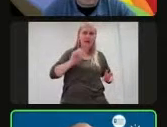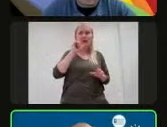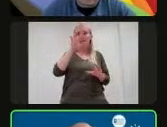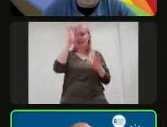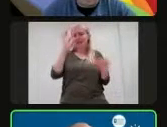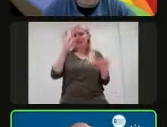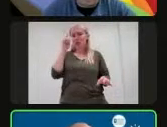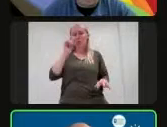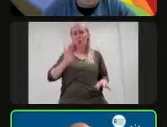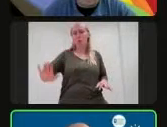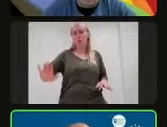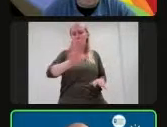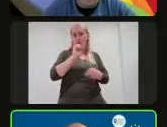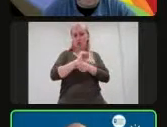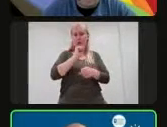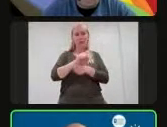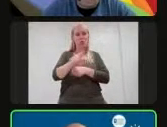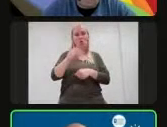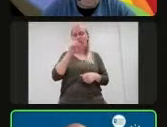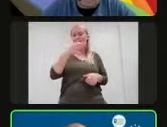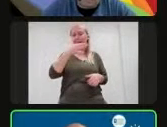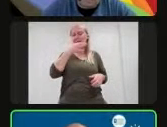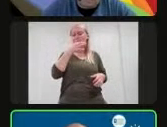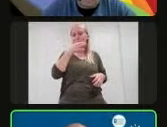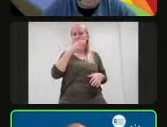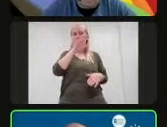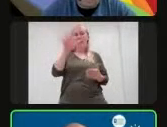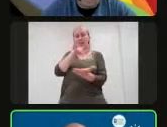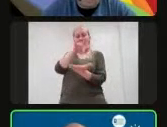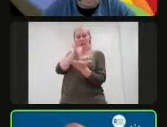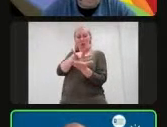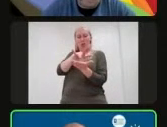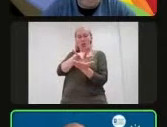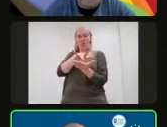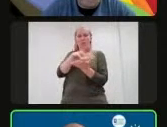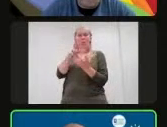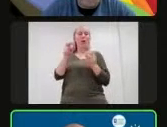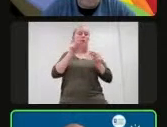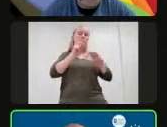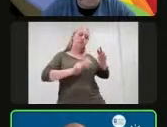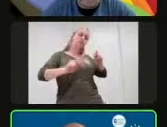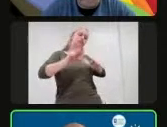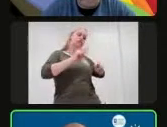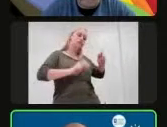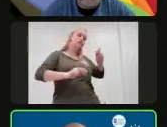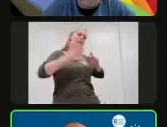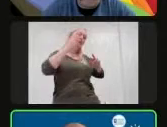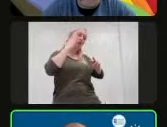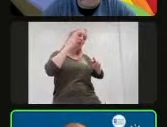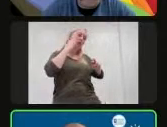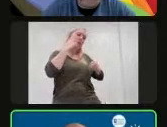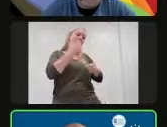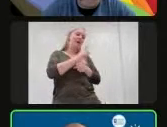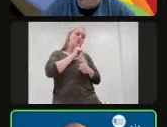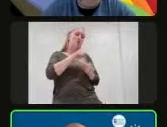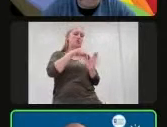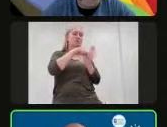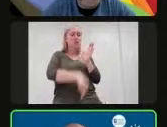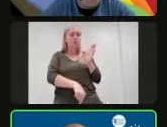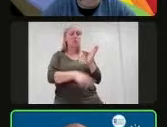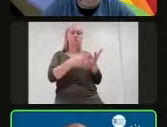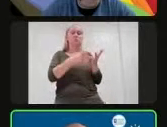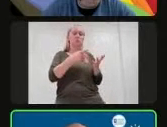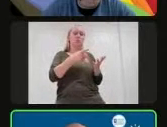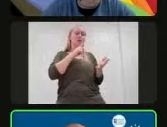us to make because we're not the experts. We're somewhere in the middle. We want to oversee that process and make sure that it's rigorous, that there's